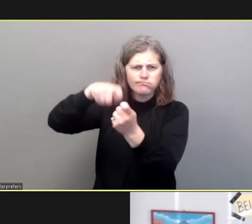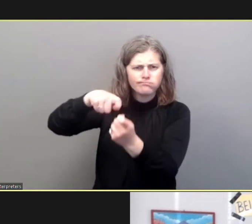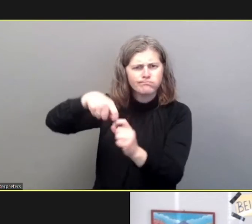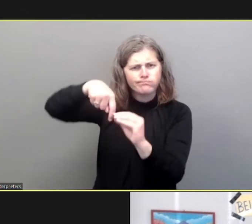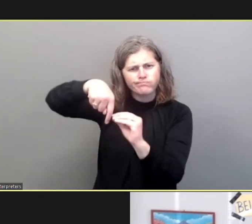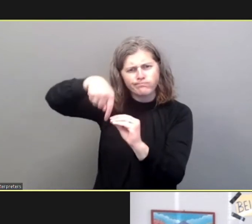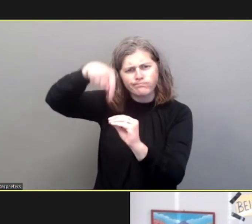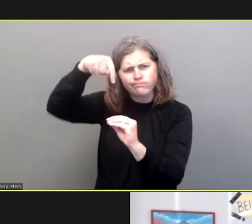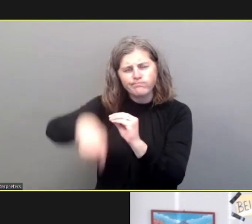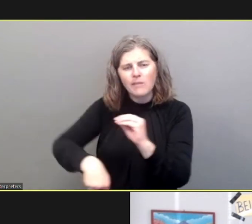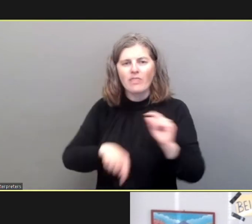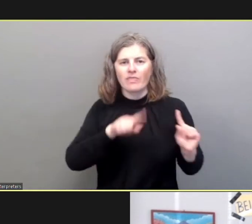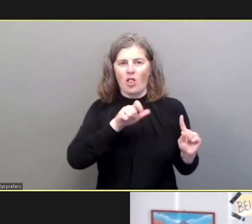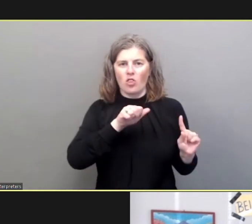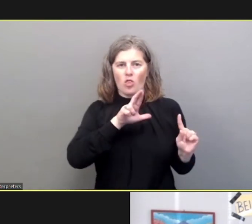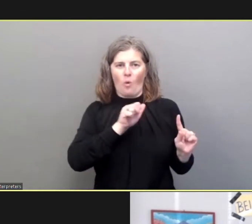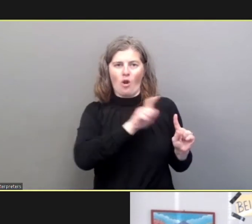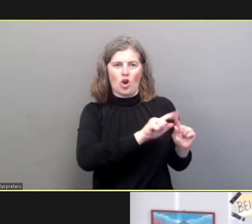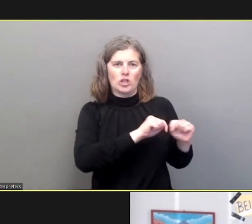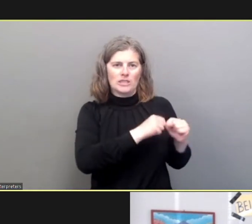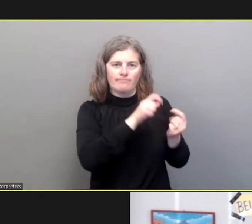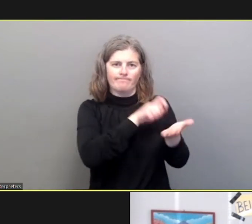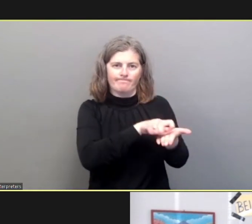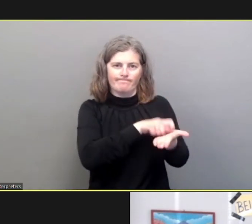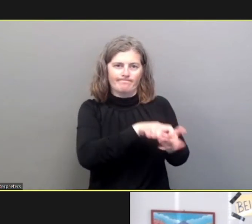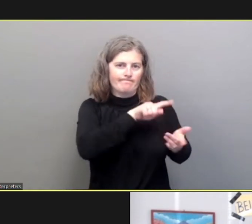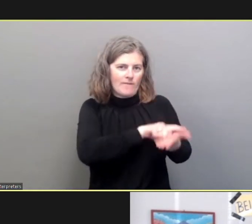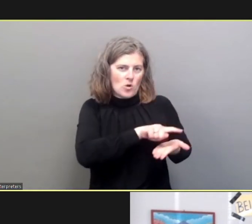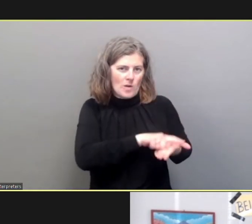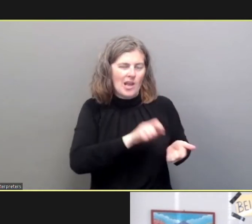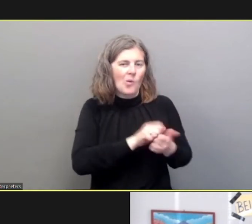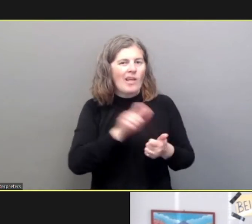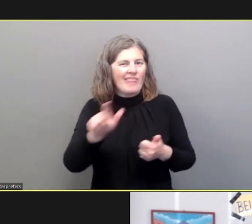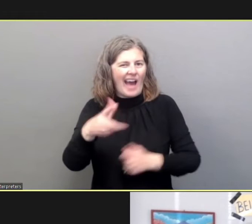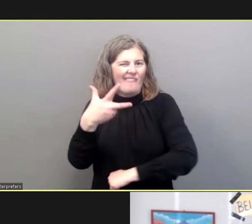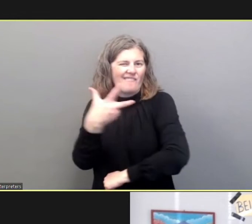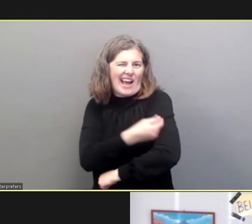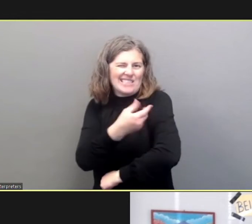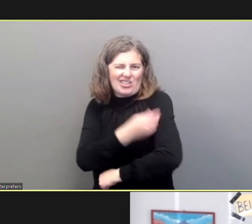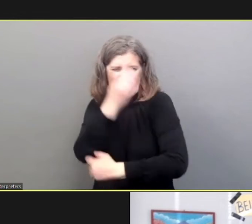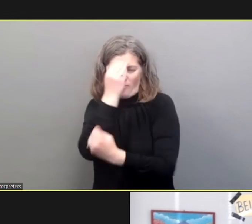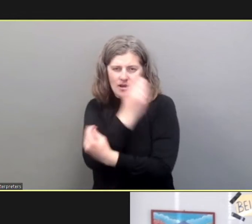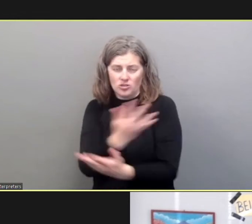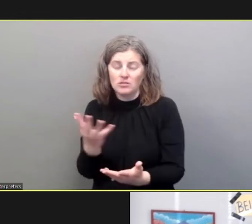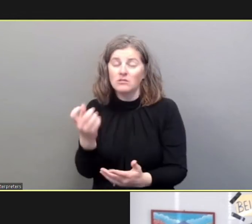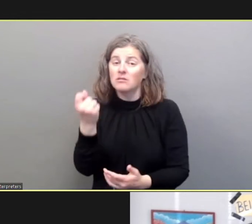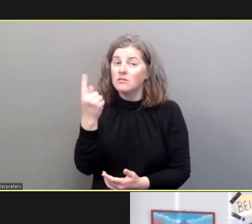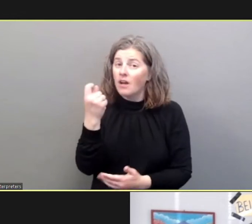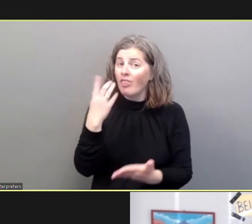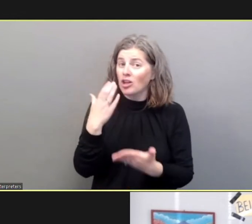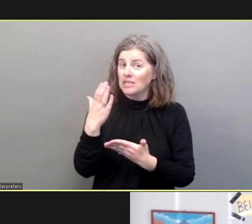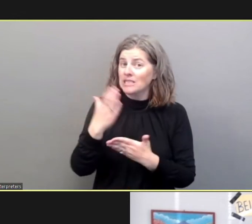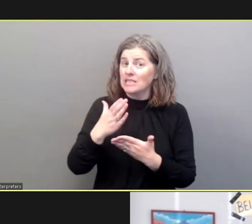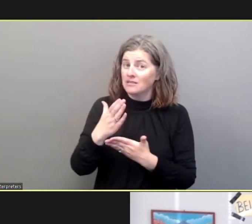that Laura's team puts out every week with this vaccination data. And there are some